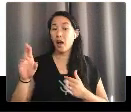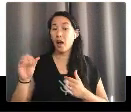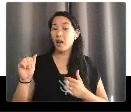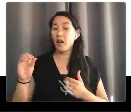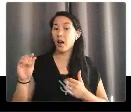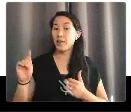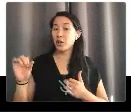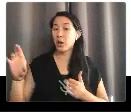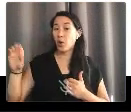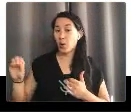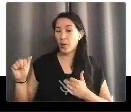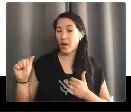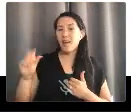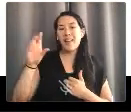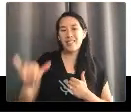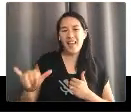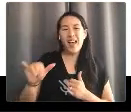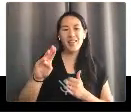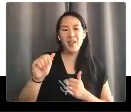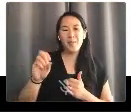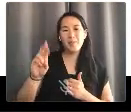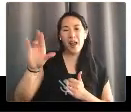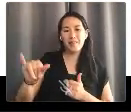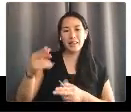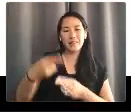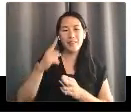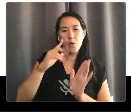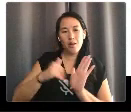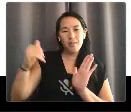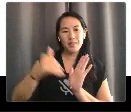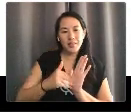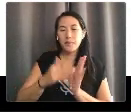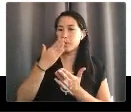or Maori name for so-called New Zealand, for this following question.